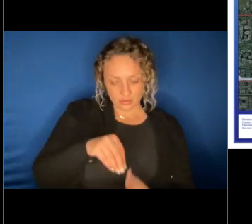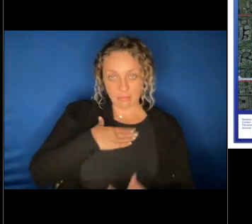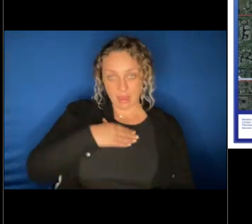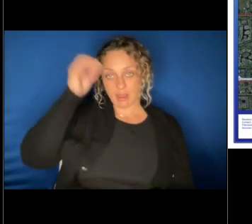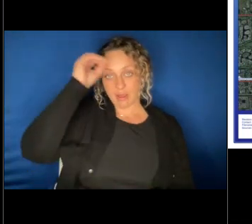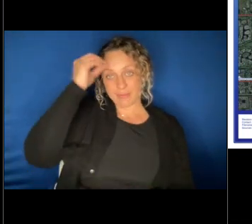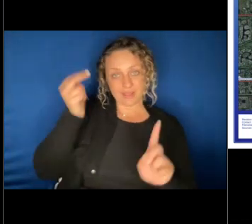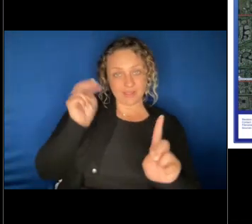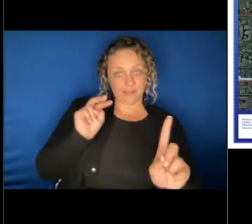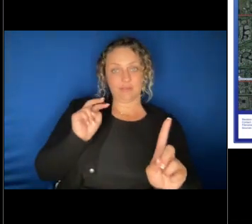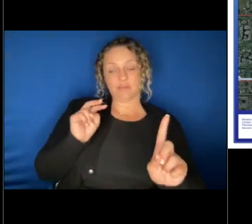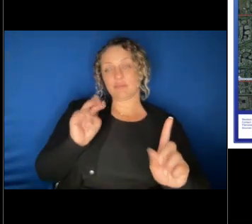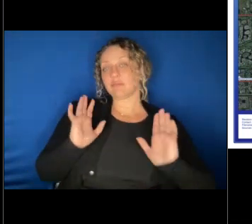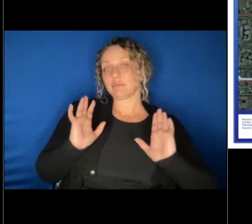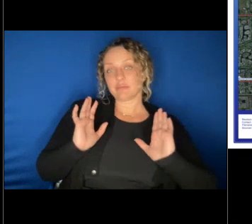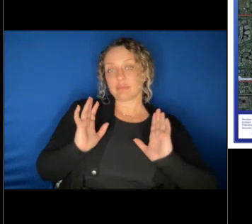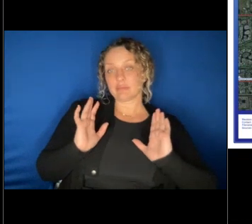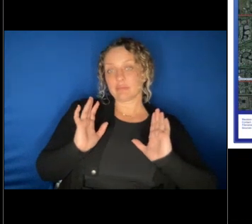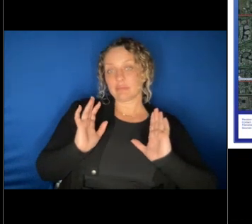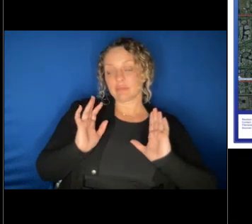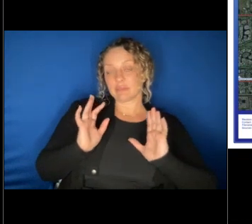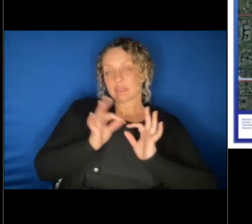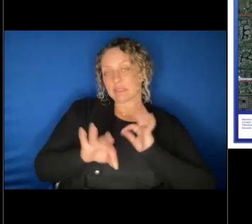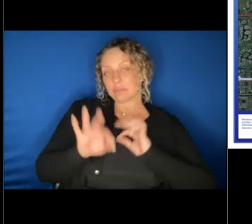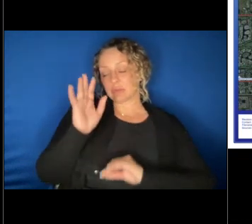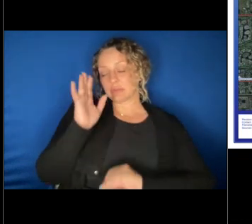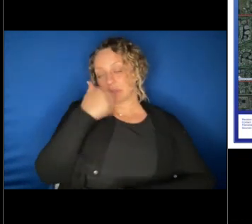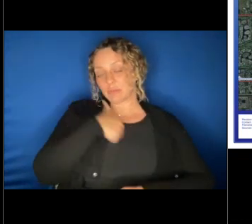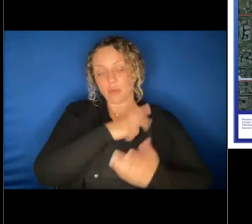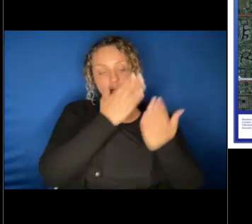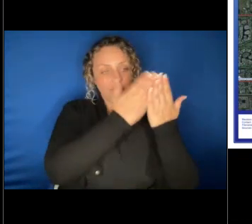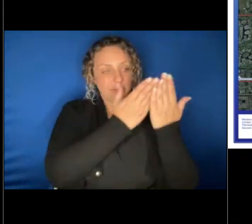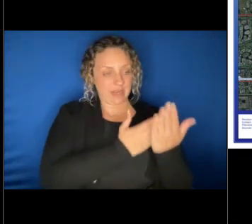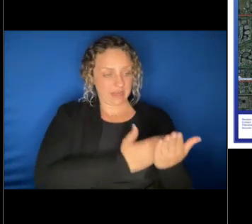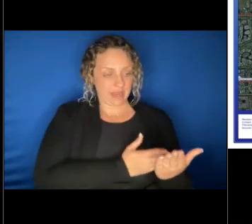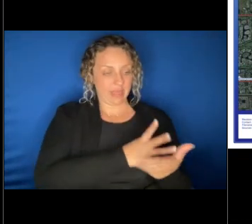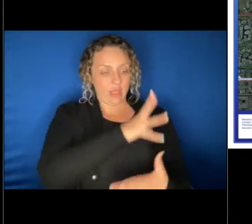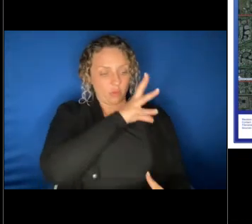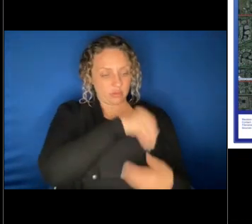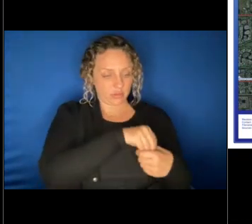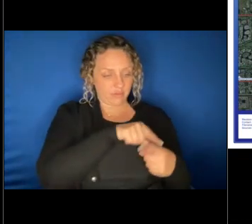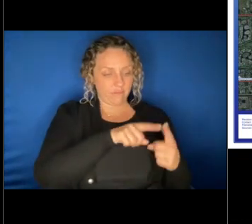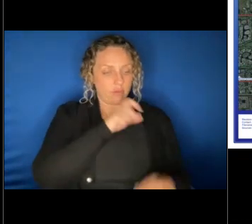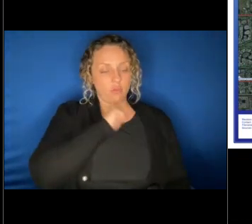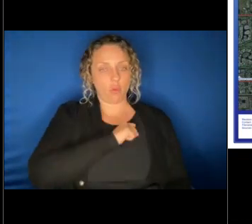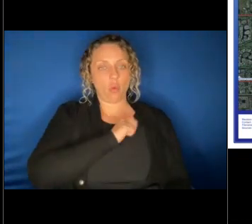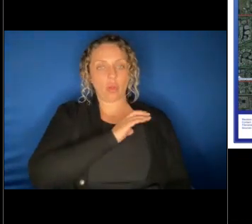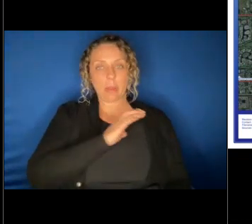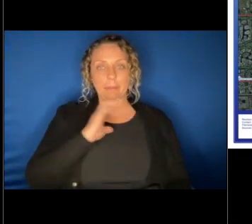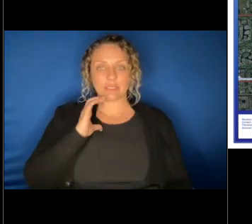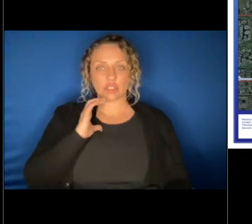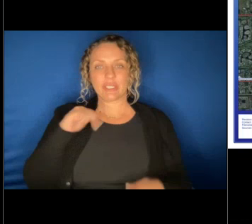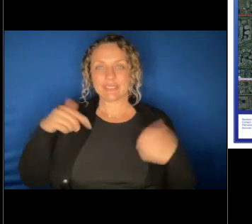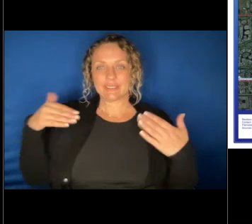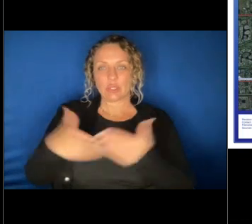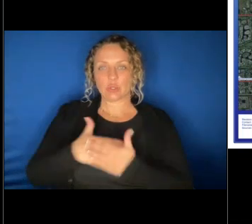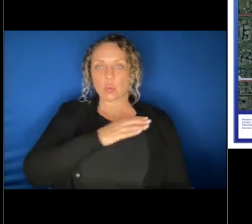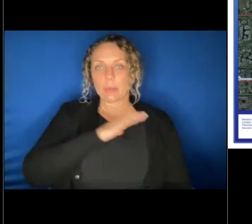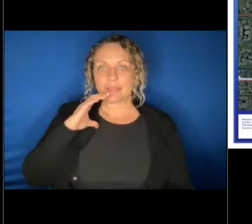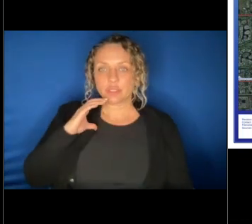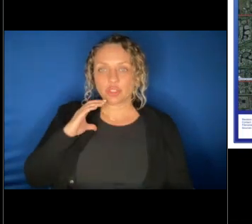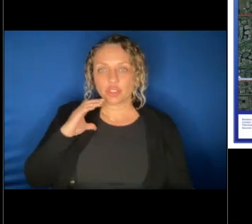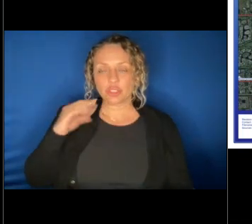an opinion, it seems like we're taking data and stuff that was concluded from the old commission. Okay, this is a new commission.